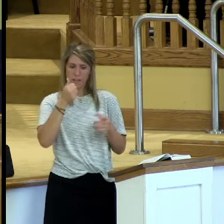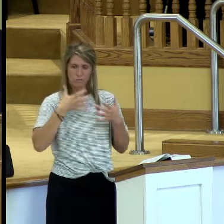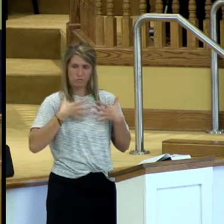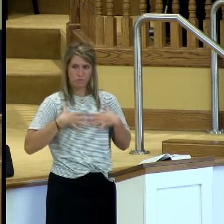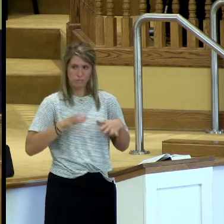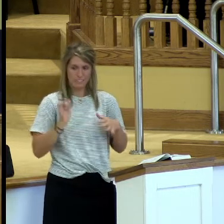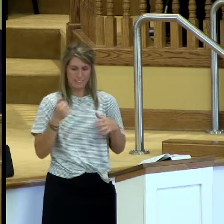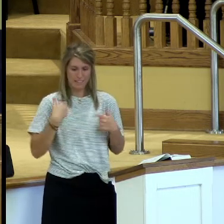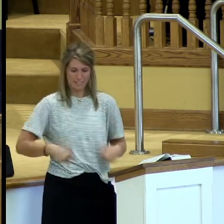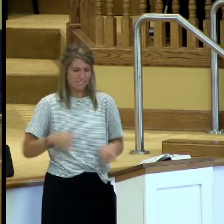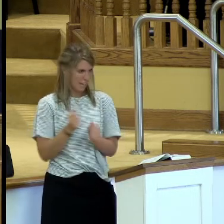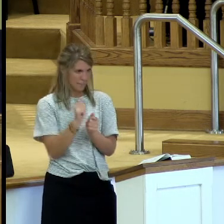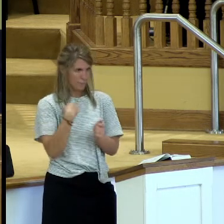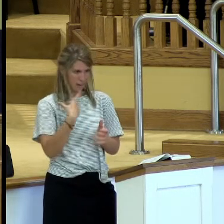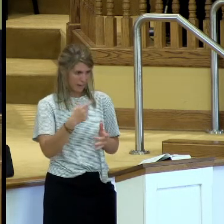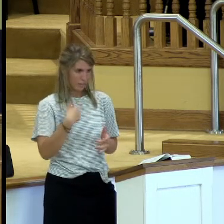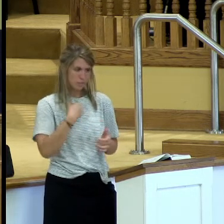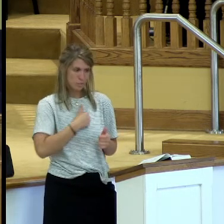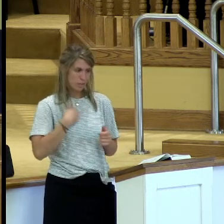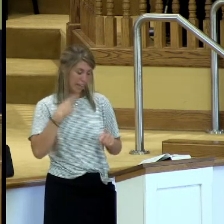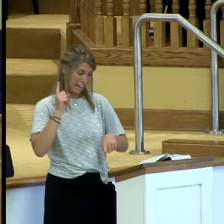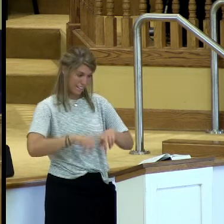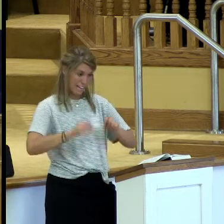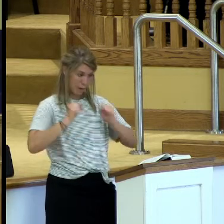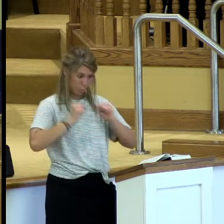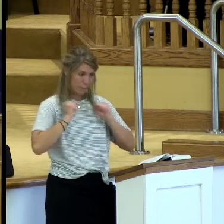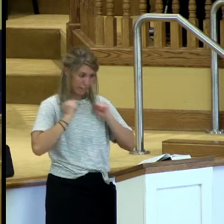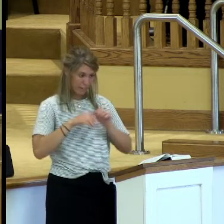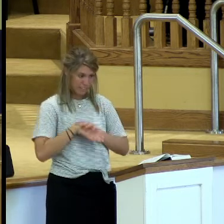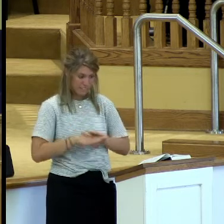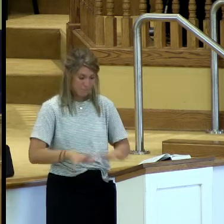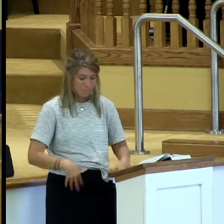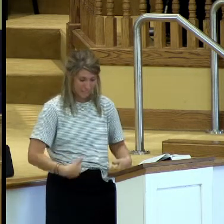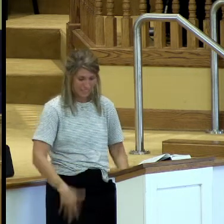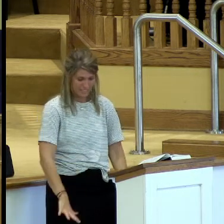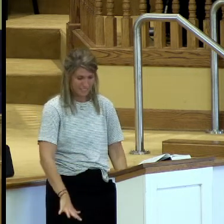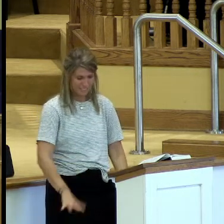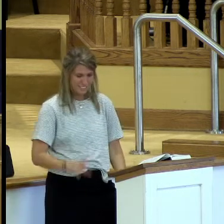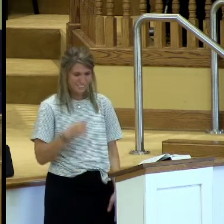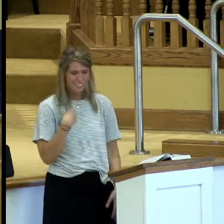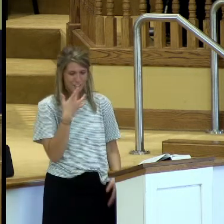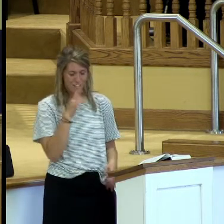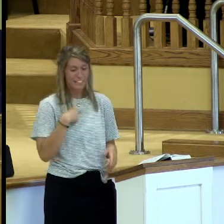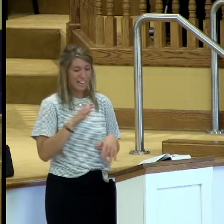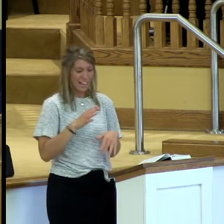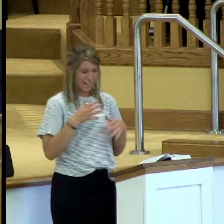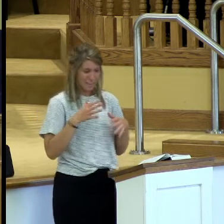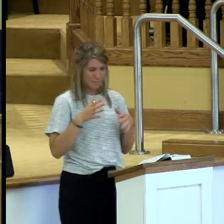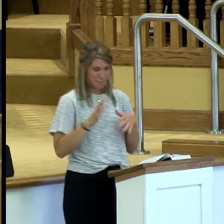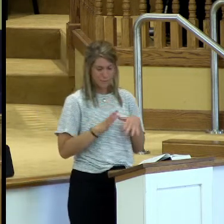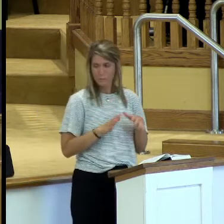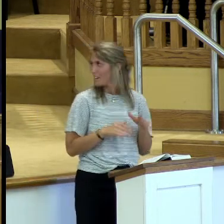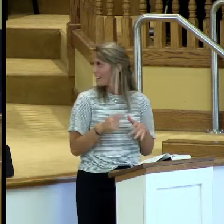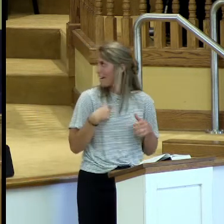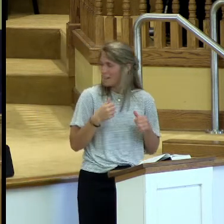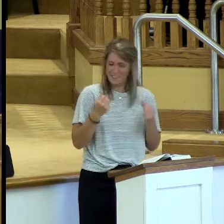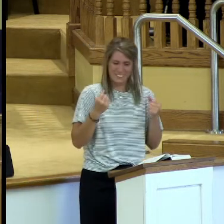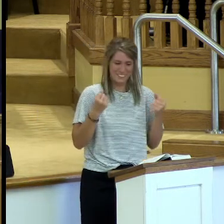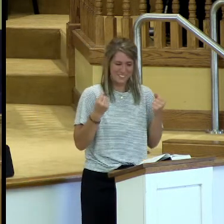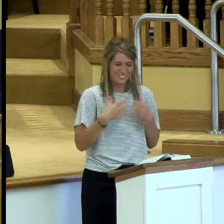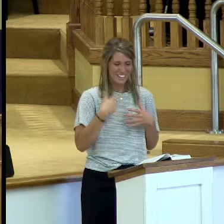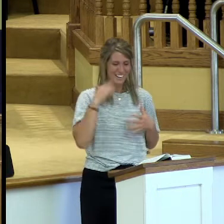dress like this everywhere I go. I'm sorry, I cannot work out in slacks. Y'all are lucky I'm walking this much. I'm scared I'm going to rip my suit.